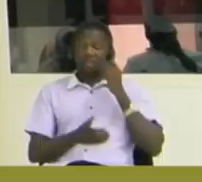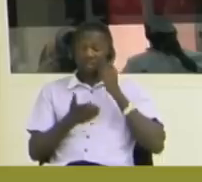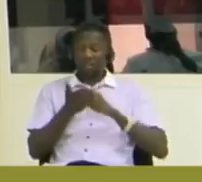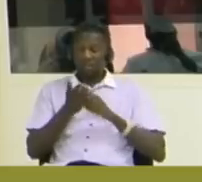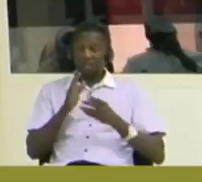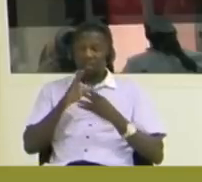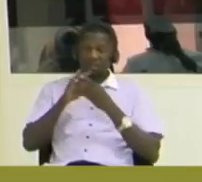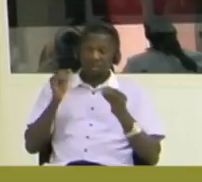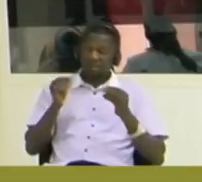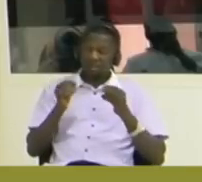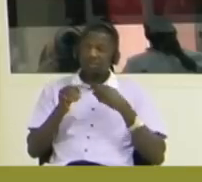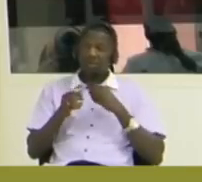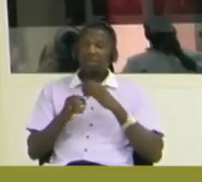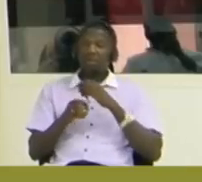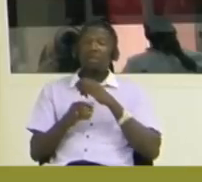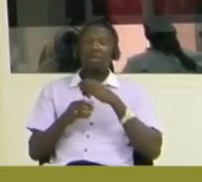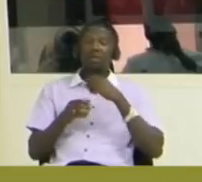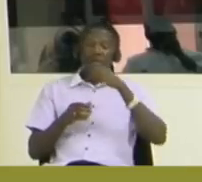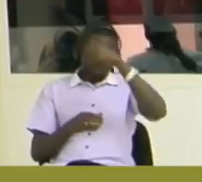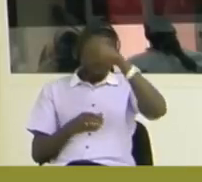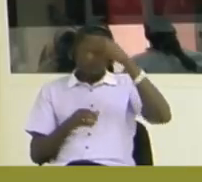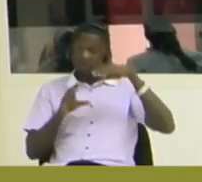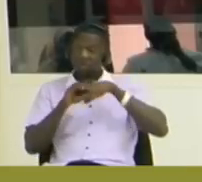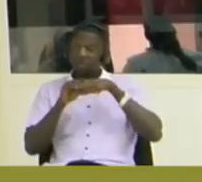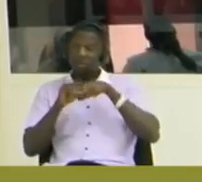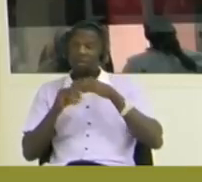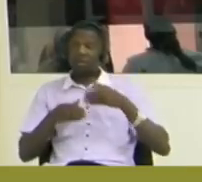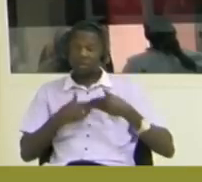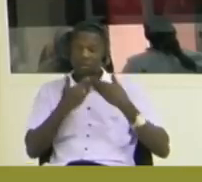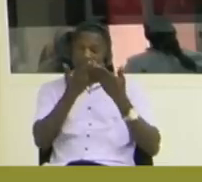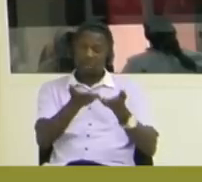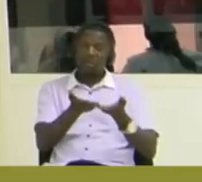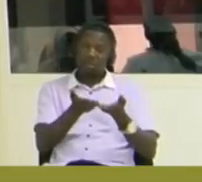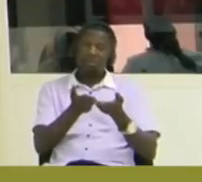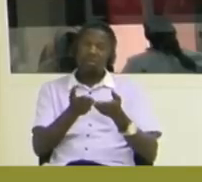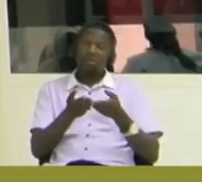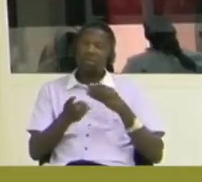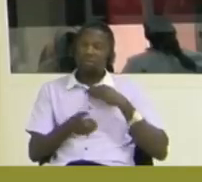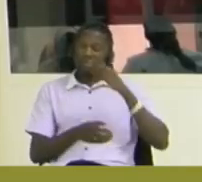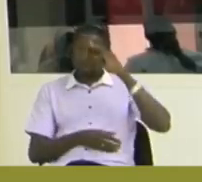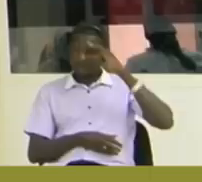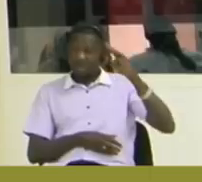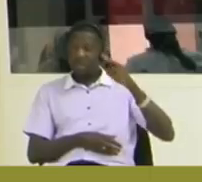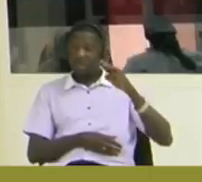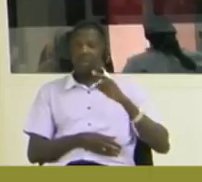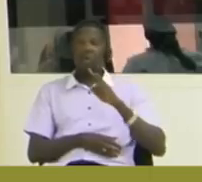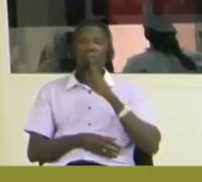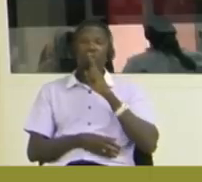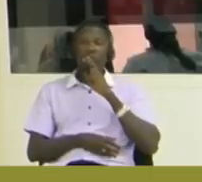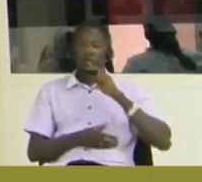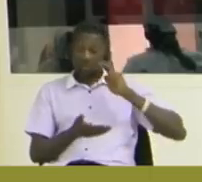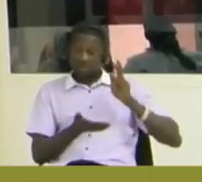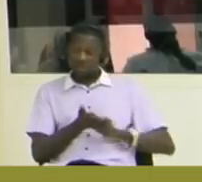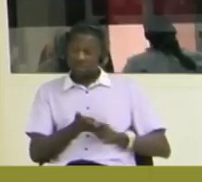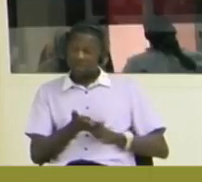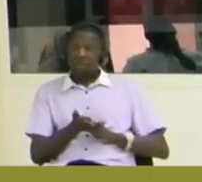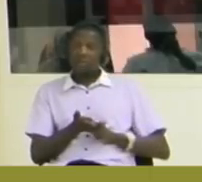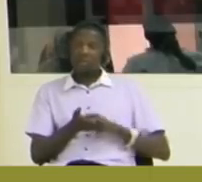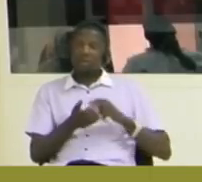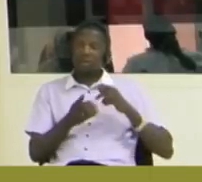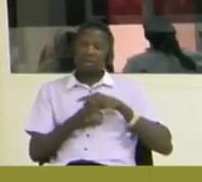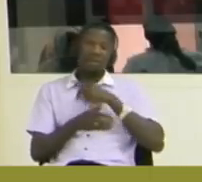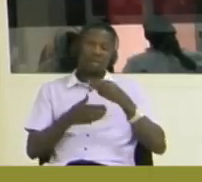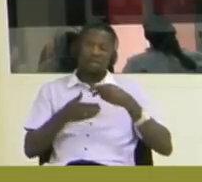drafted by the staff, and then given to the minister who approves it. And